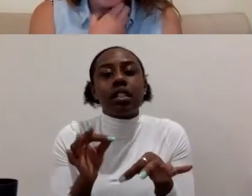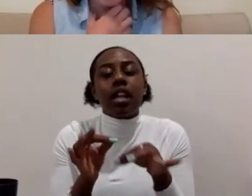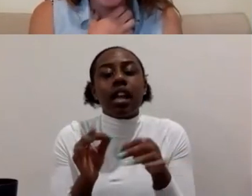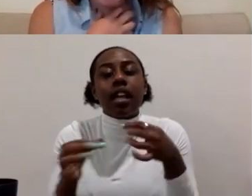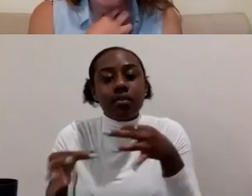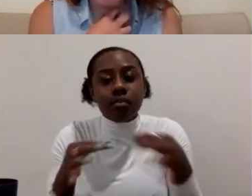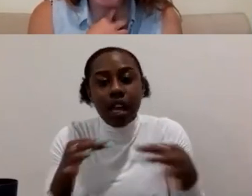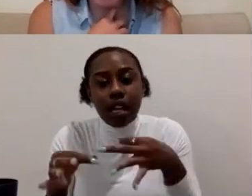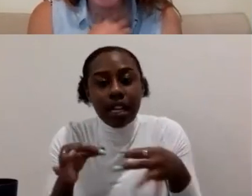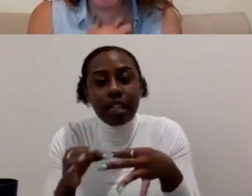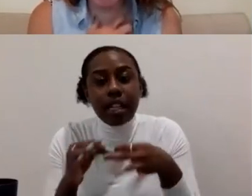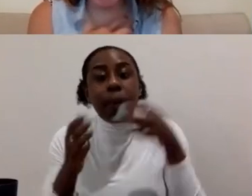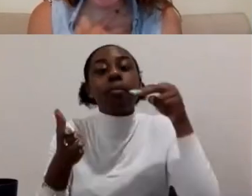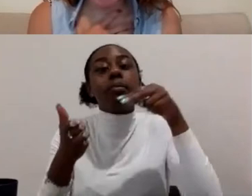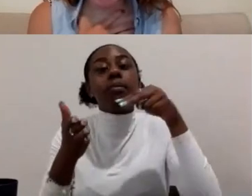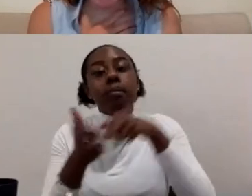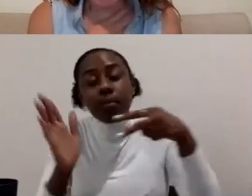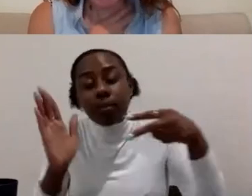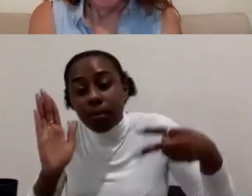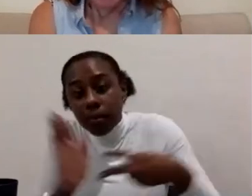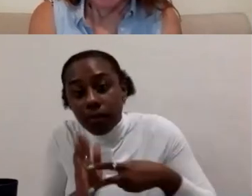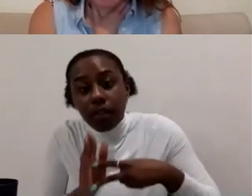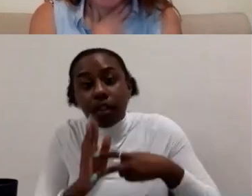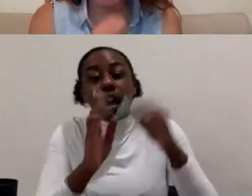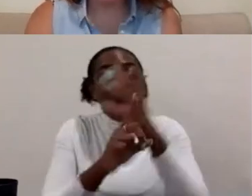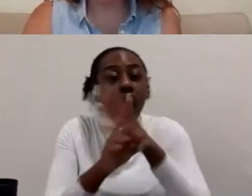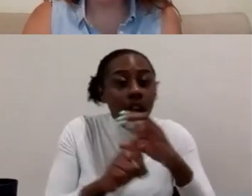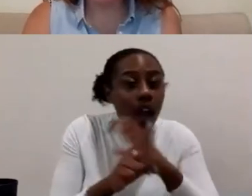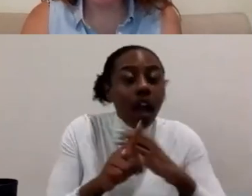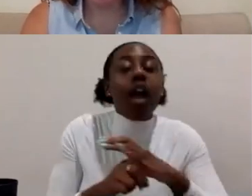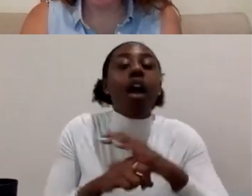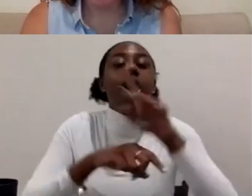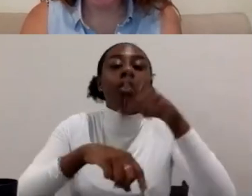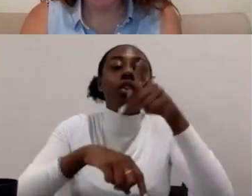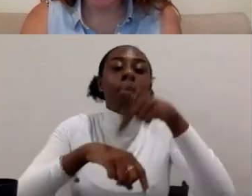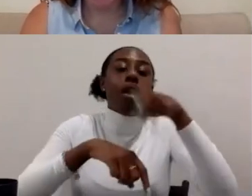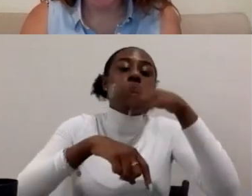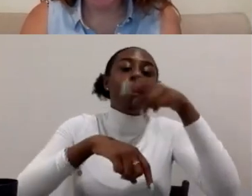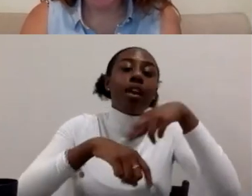Puerto Rican independence movement and how it was very similar tactics around